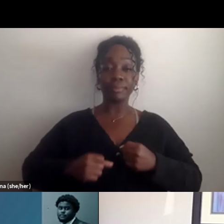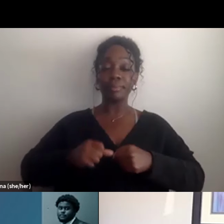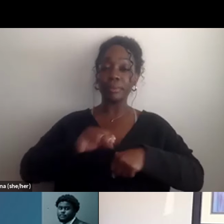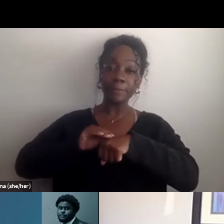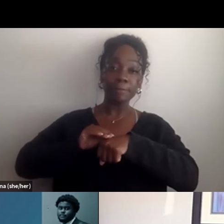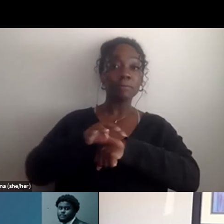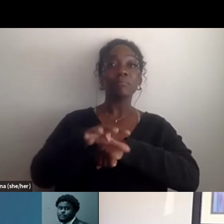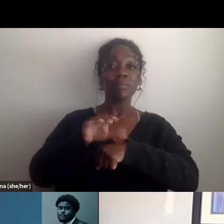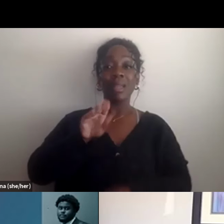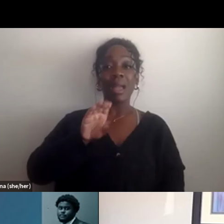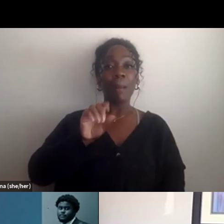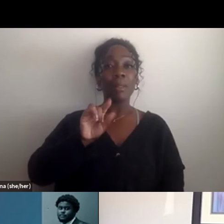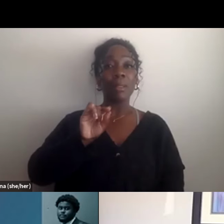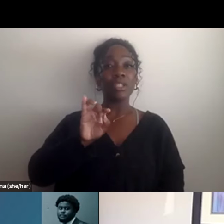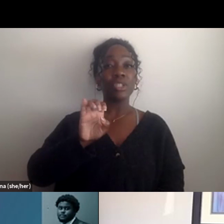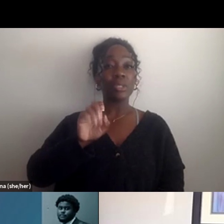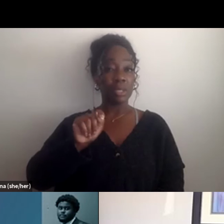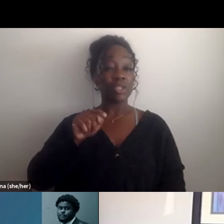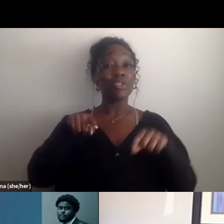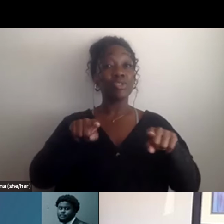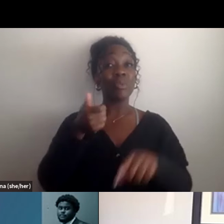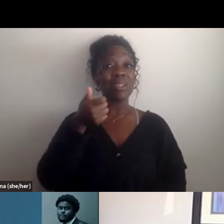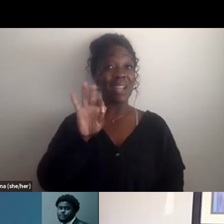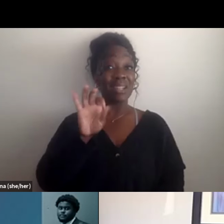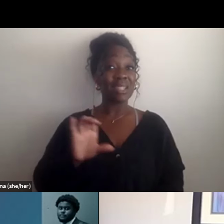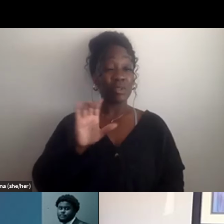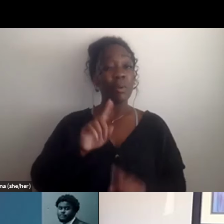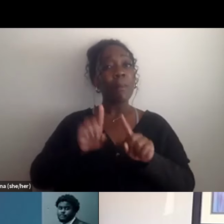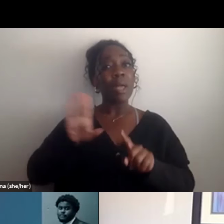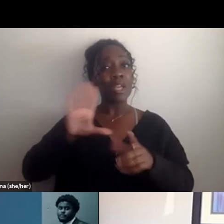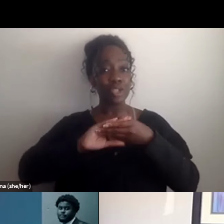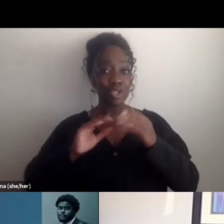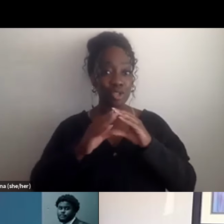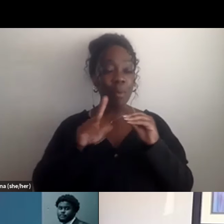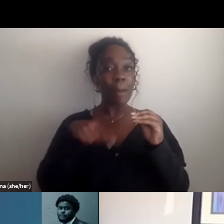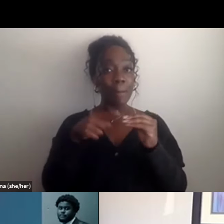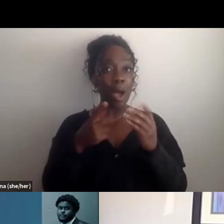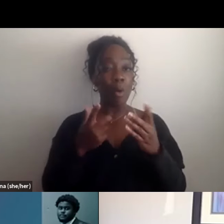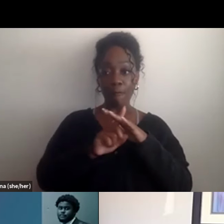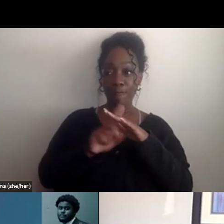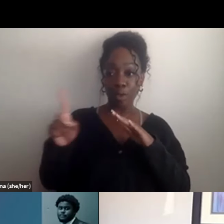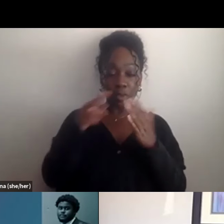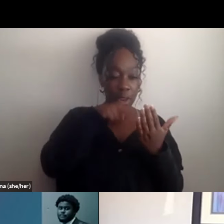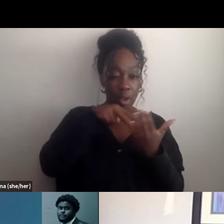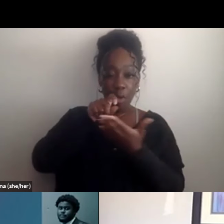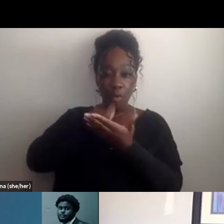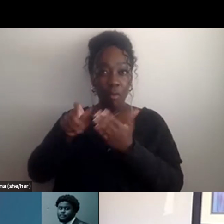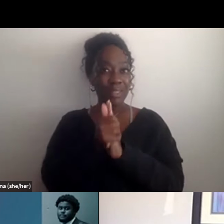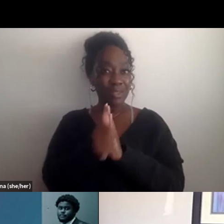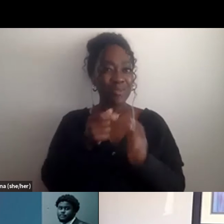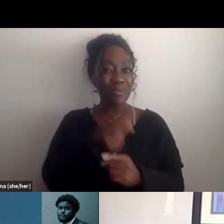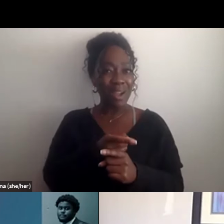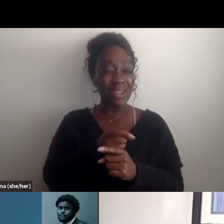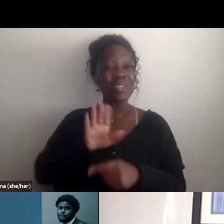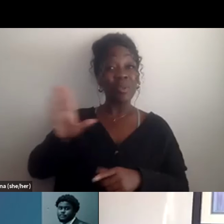during the 19th century, but his story of fugitive literacy, right? It's from Frederick Douglass that one of the early kind of